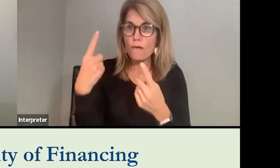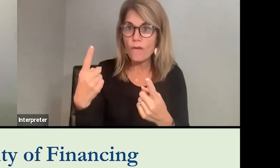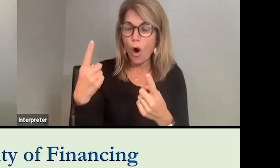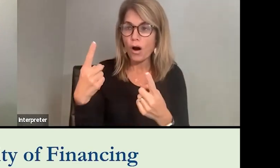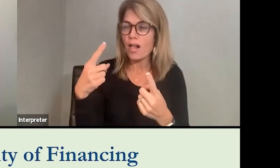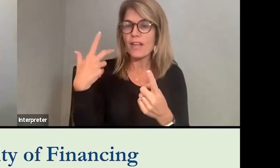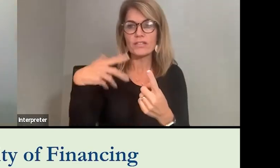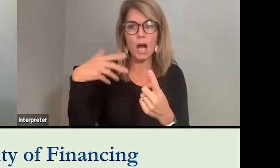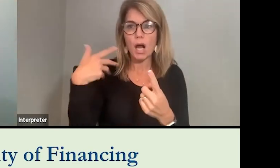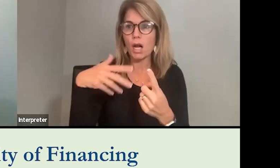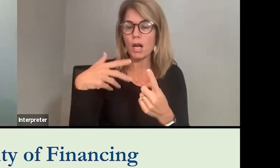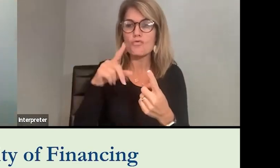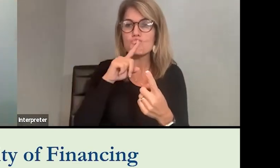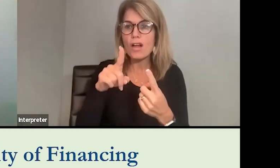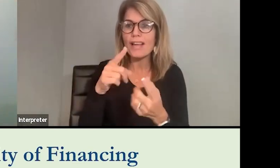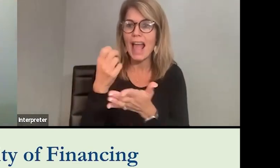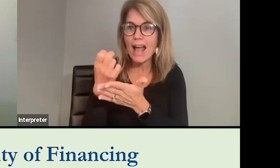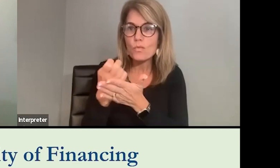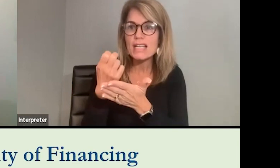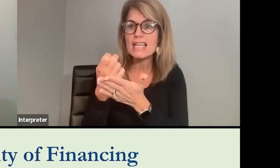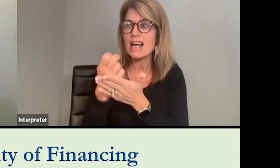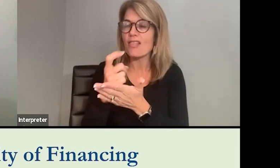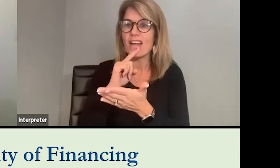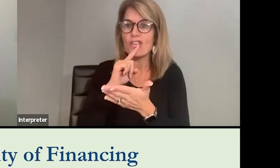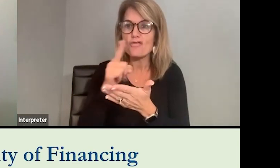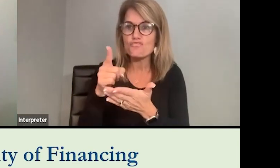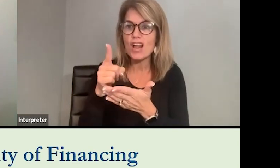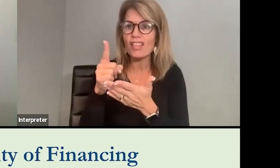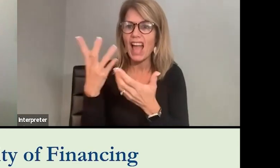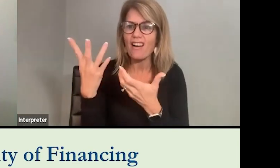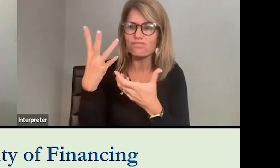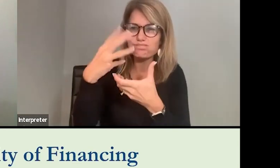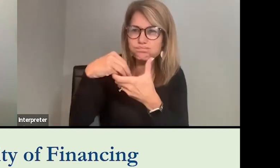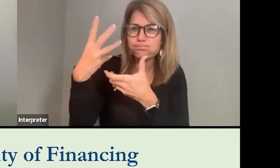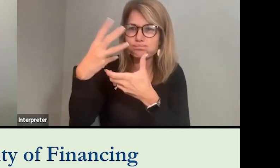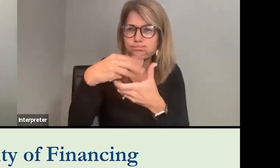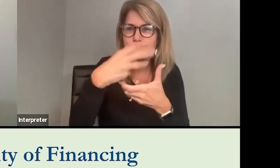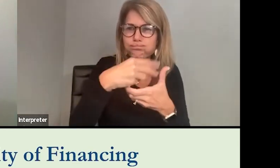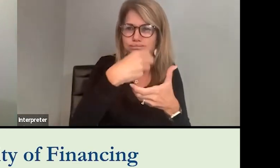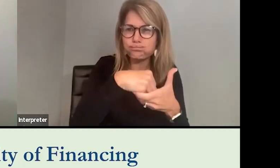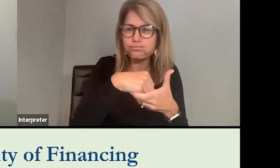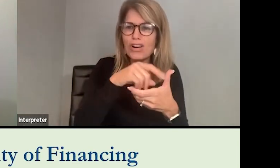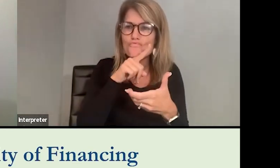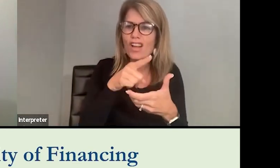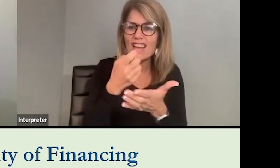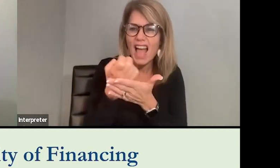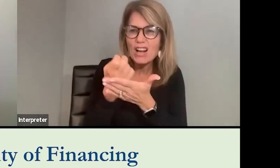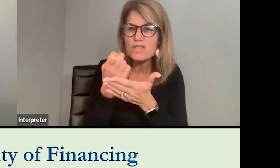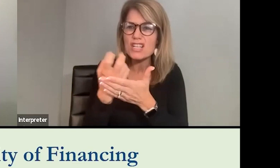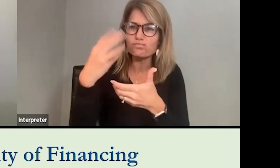overlay of equity, making sure that equity is woven into everything that we're going to be talking about. And even